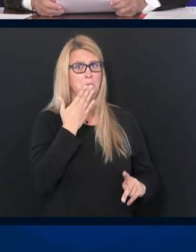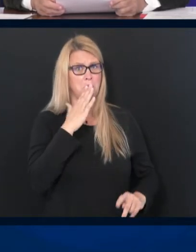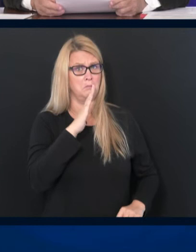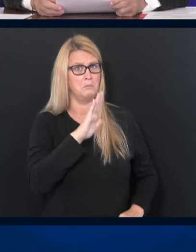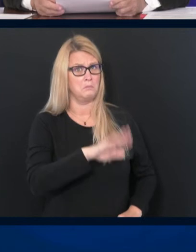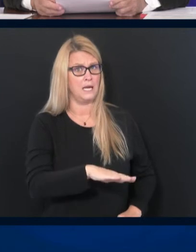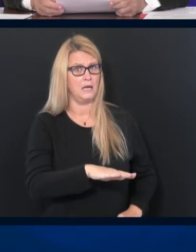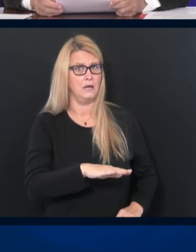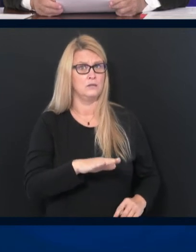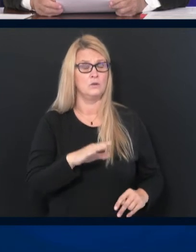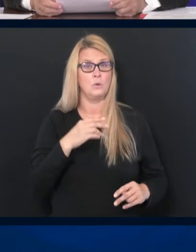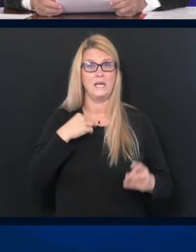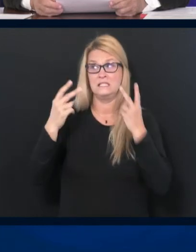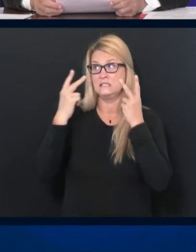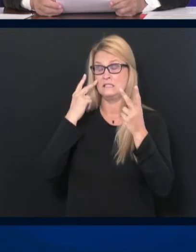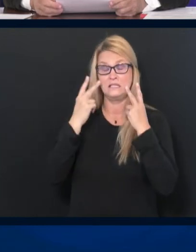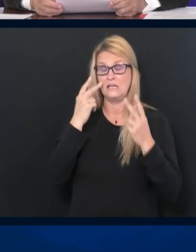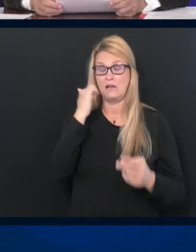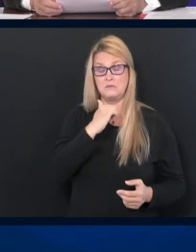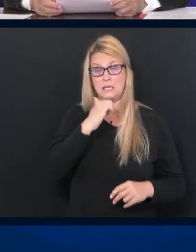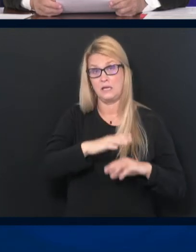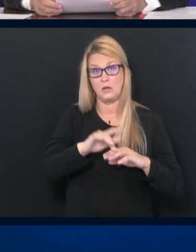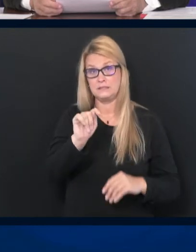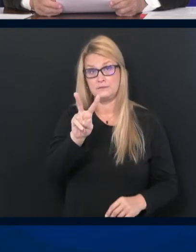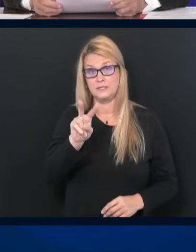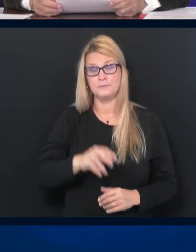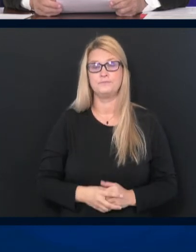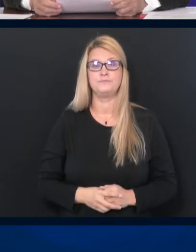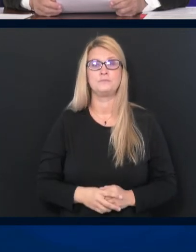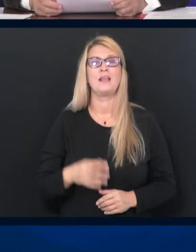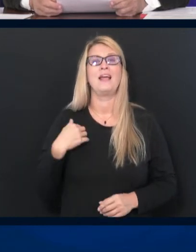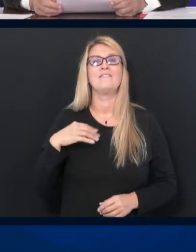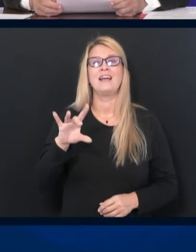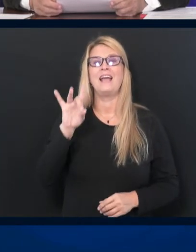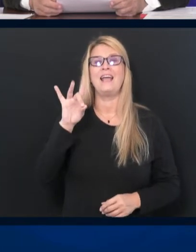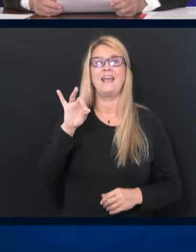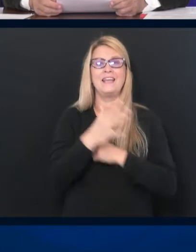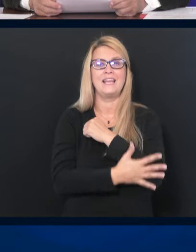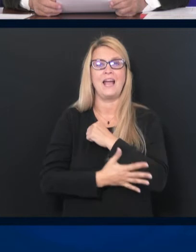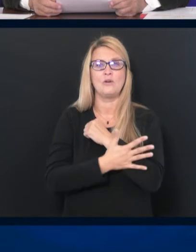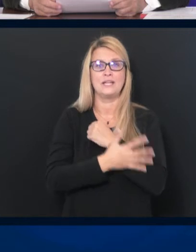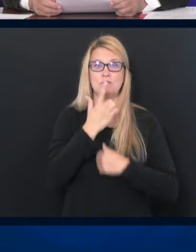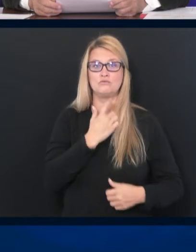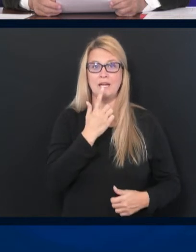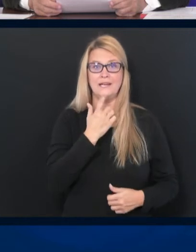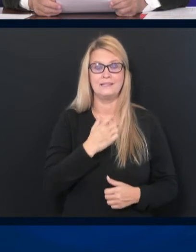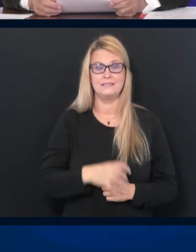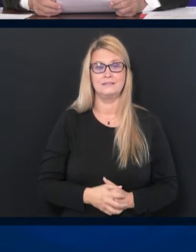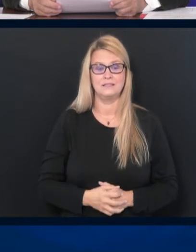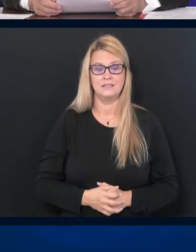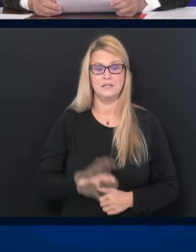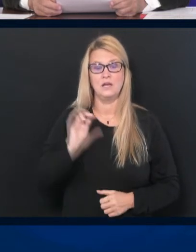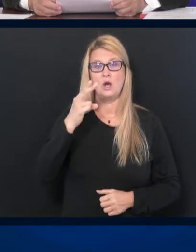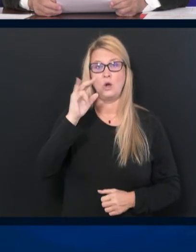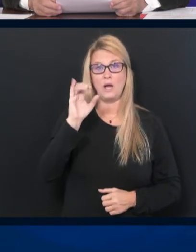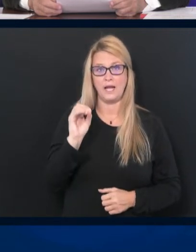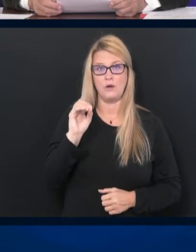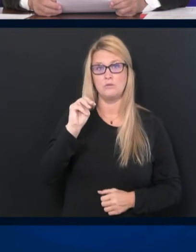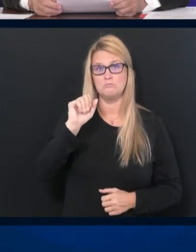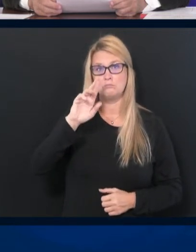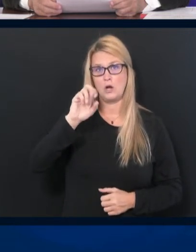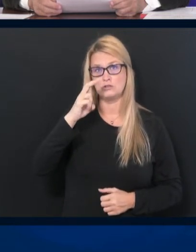We see it on television. We see it every day. We have 8 counties now in the red: Ohio,